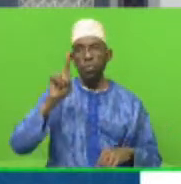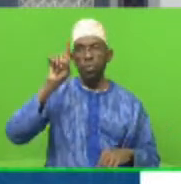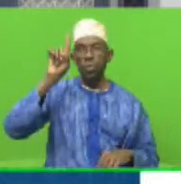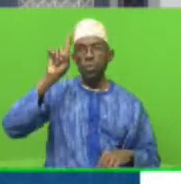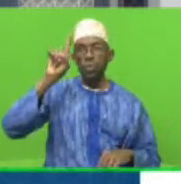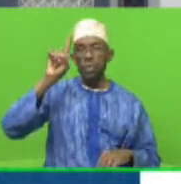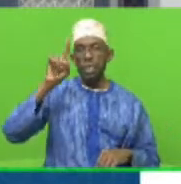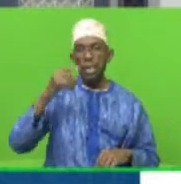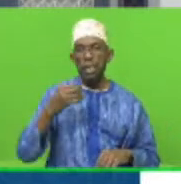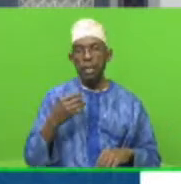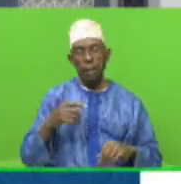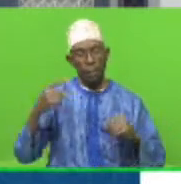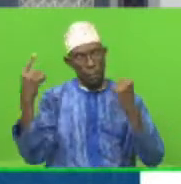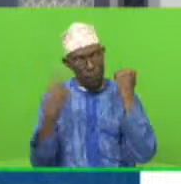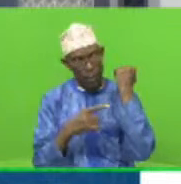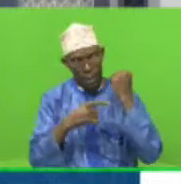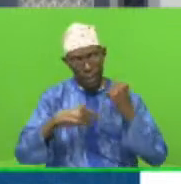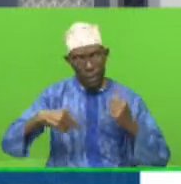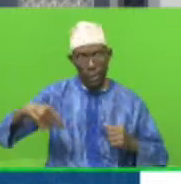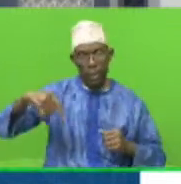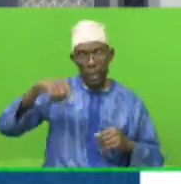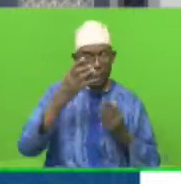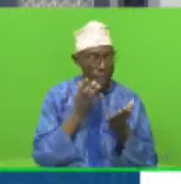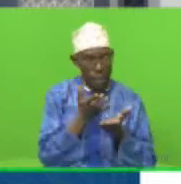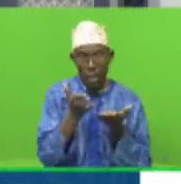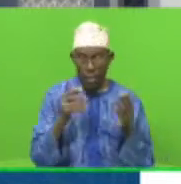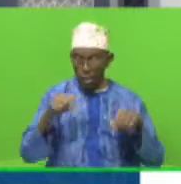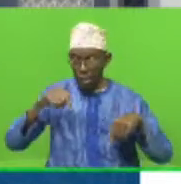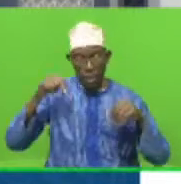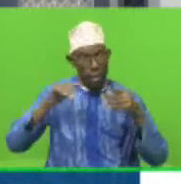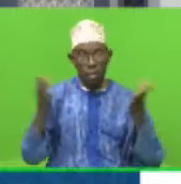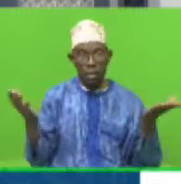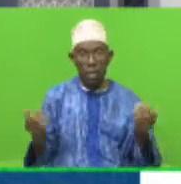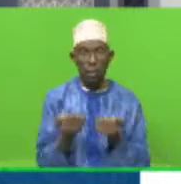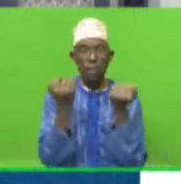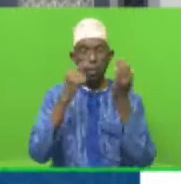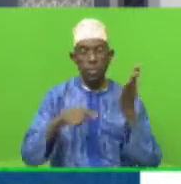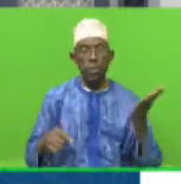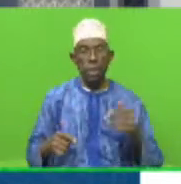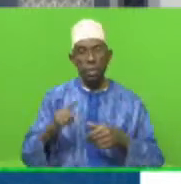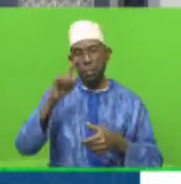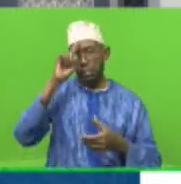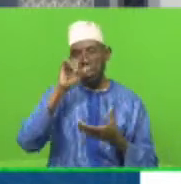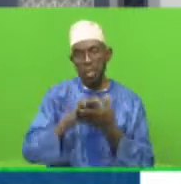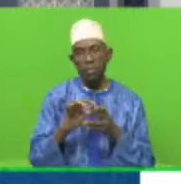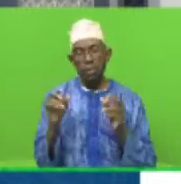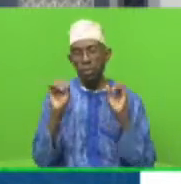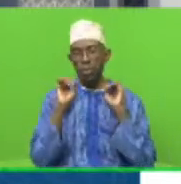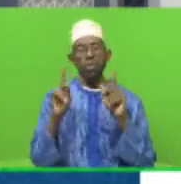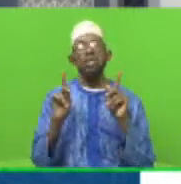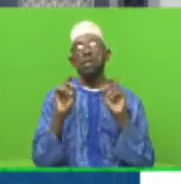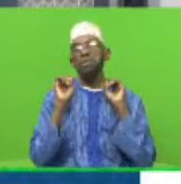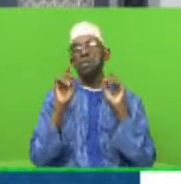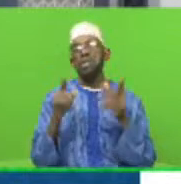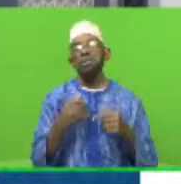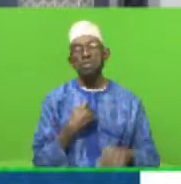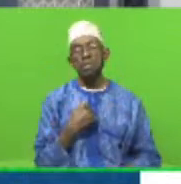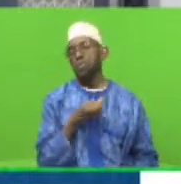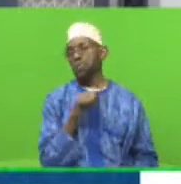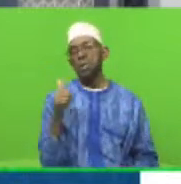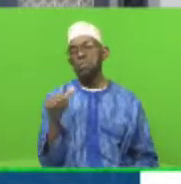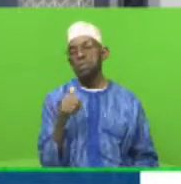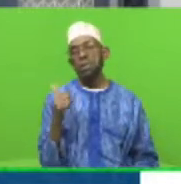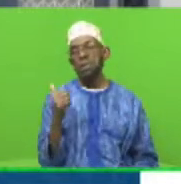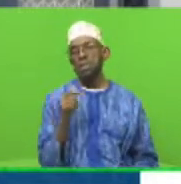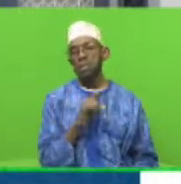subhanahu wa ta'ala does not punish us immediately, what happens? We believe that we are okay. But Allah